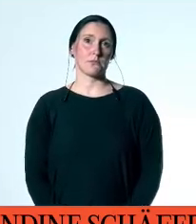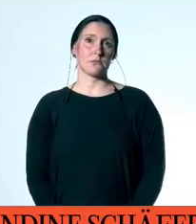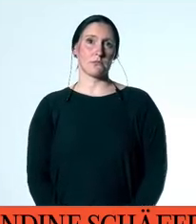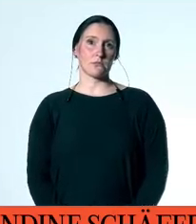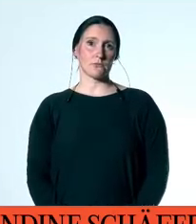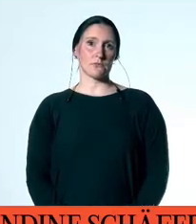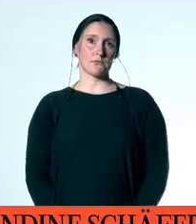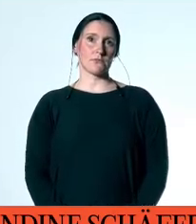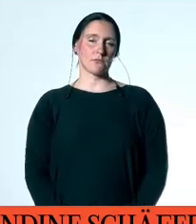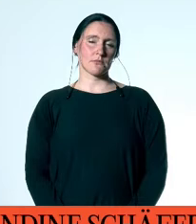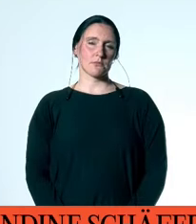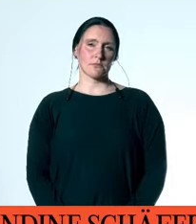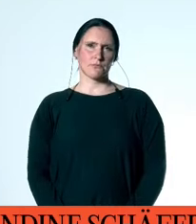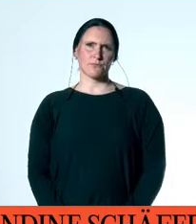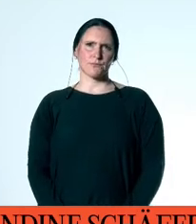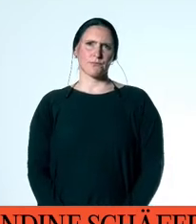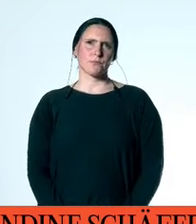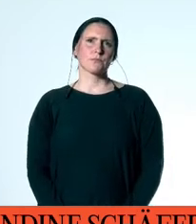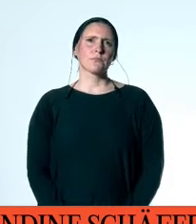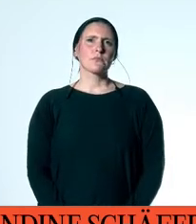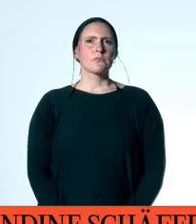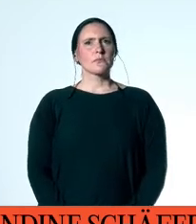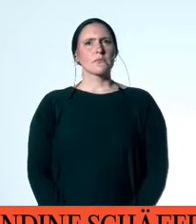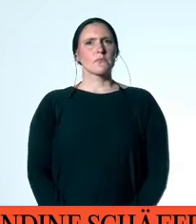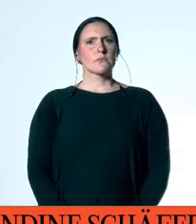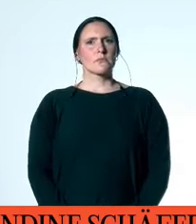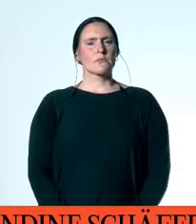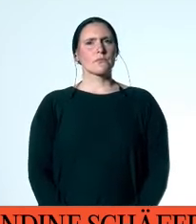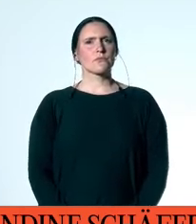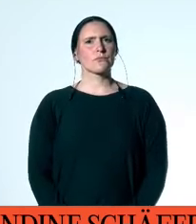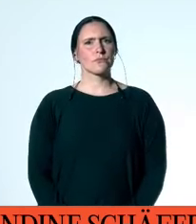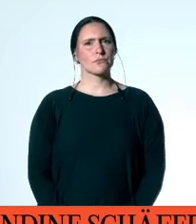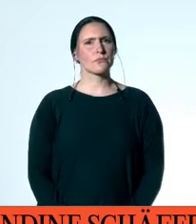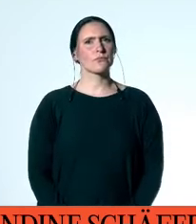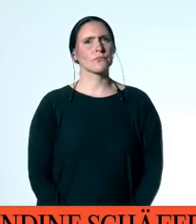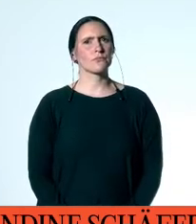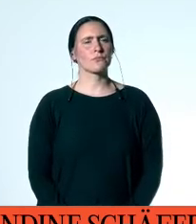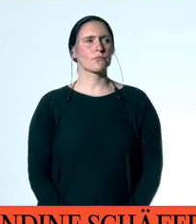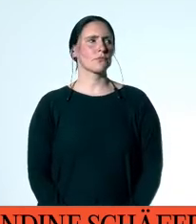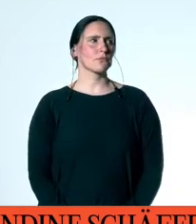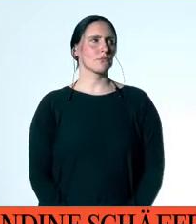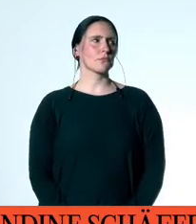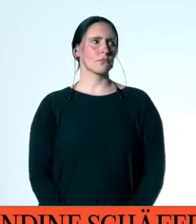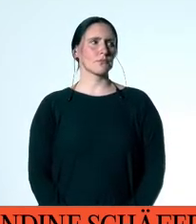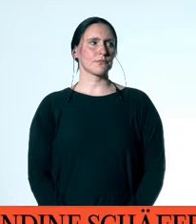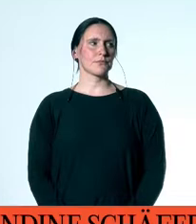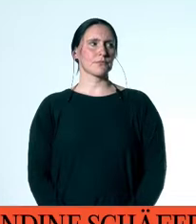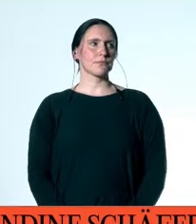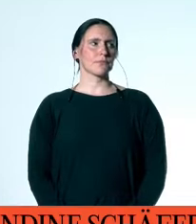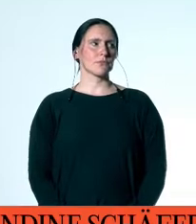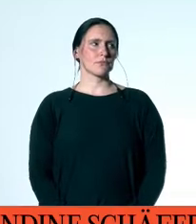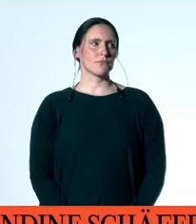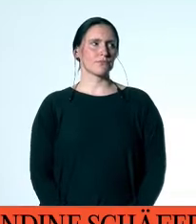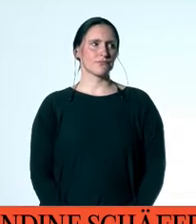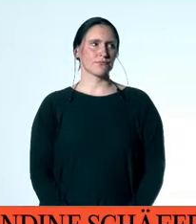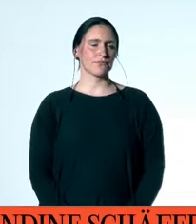die der Fundación angehören, glauben ans Kollektiv, ans Zusammensein, ans